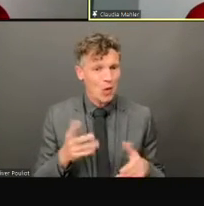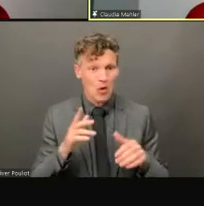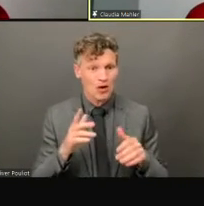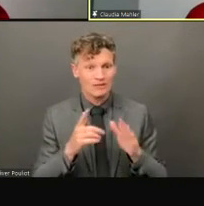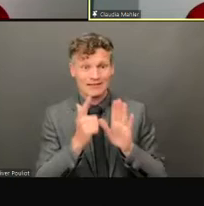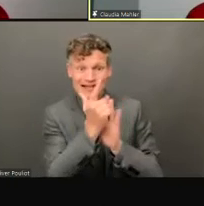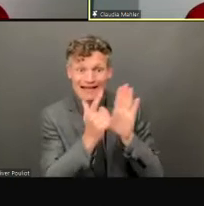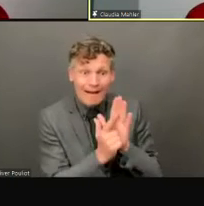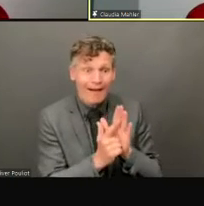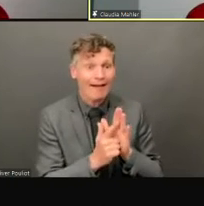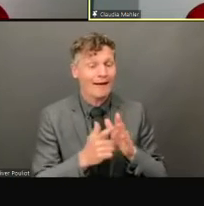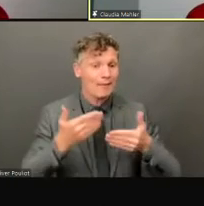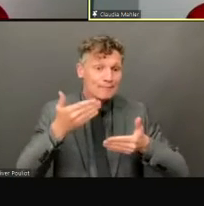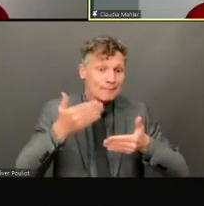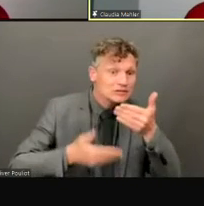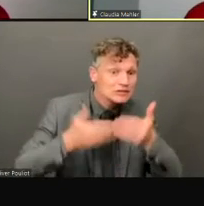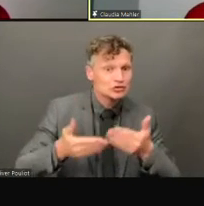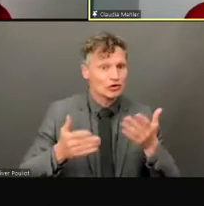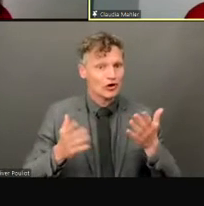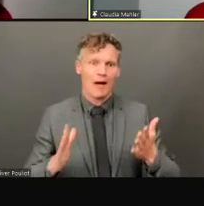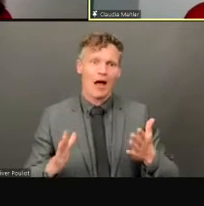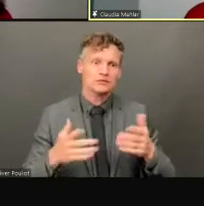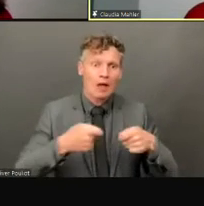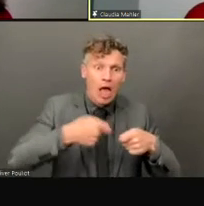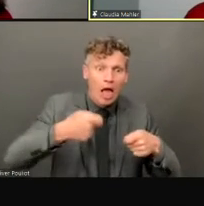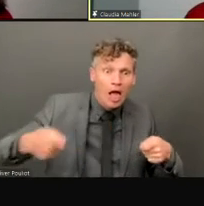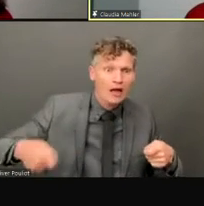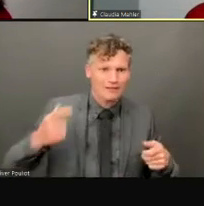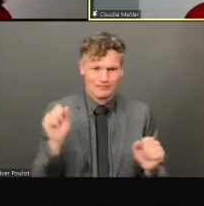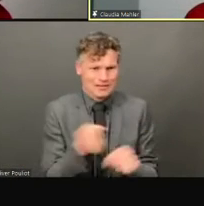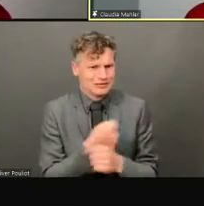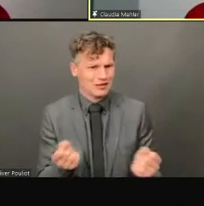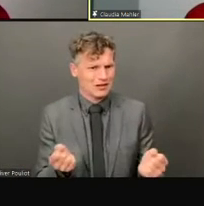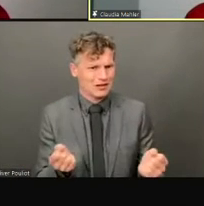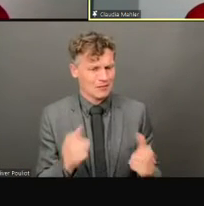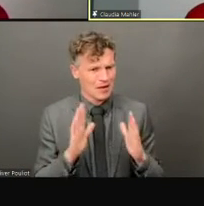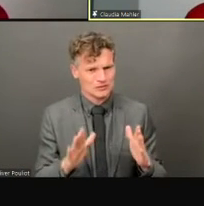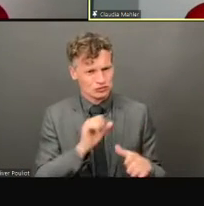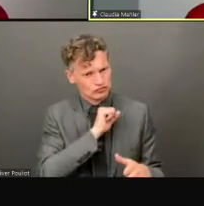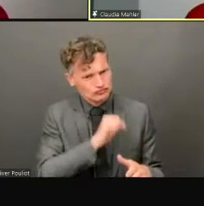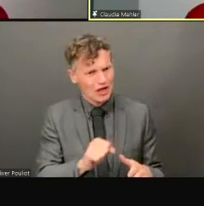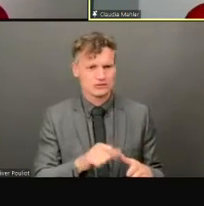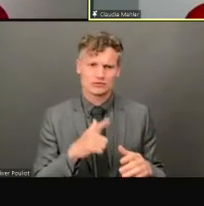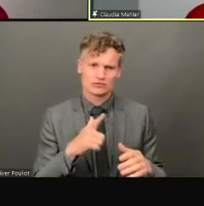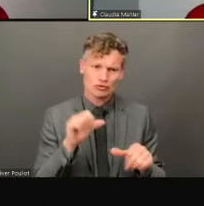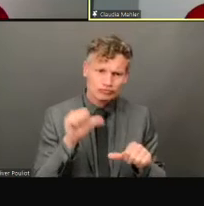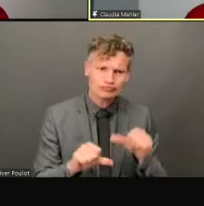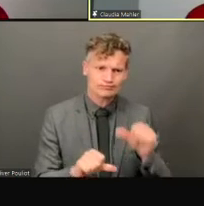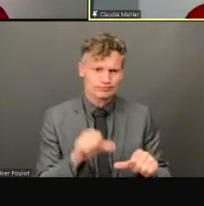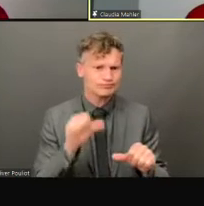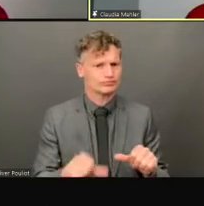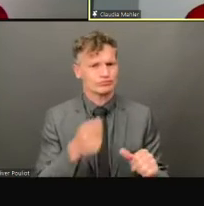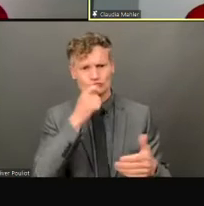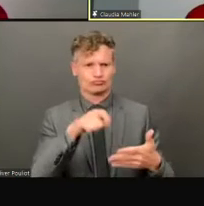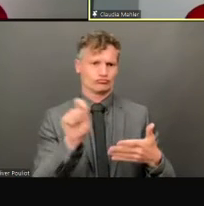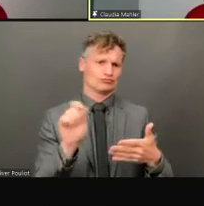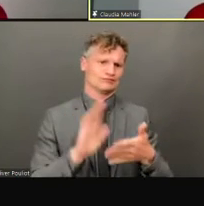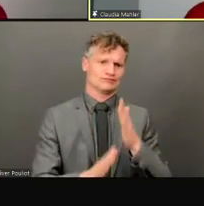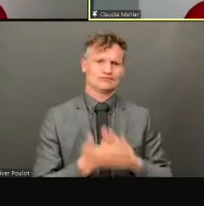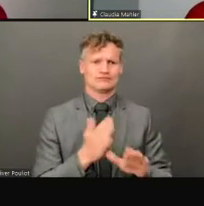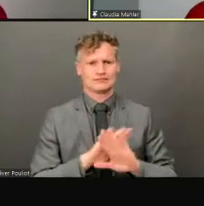seen already is support in regard of understanding the judicial system and getting legal